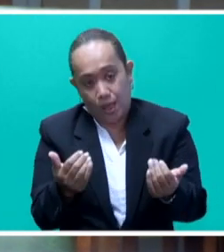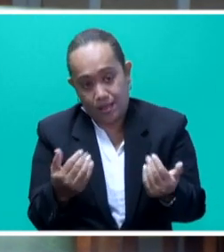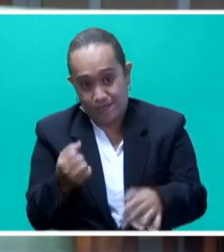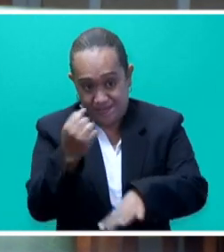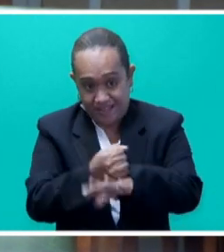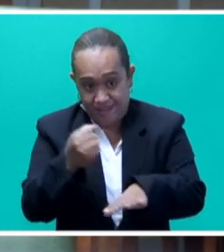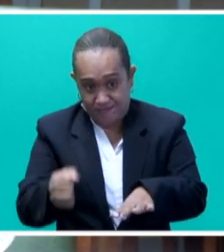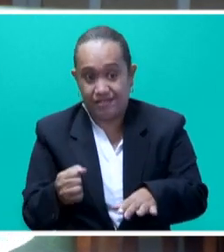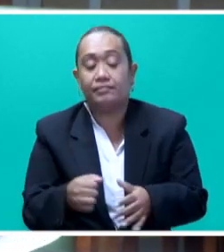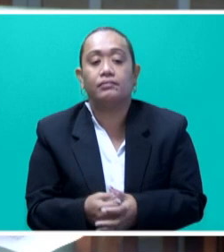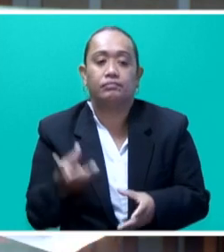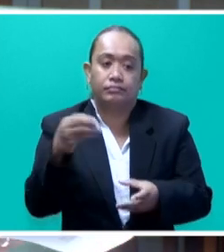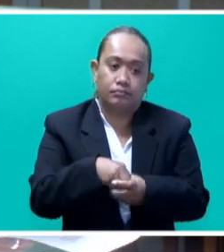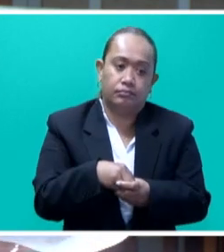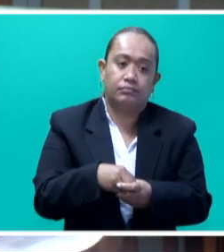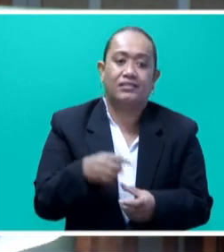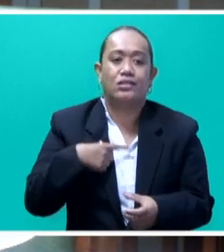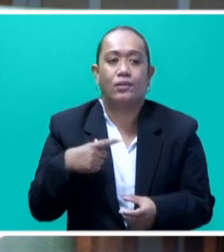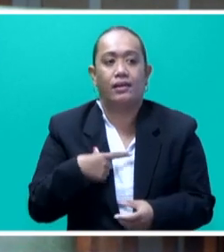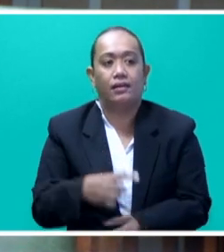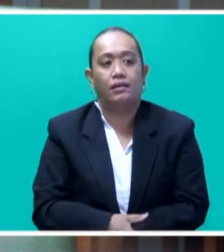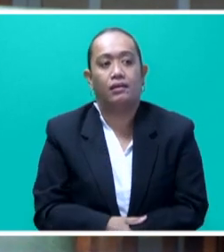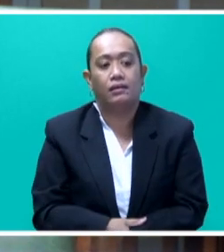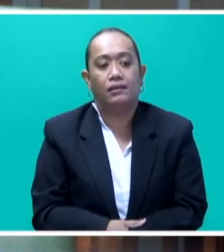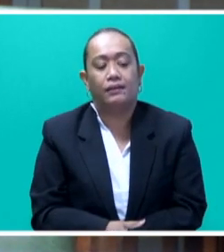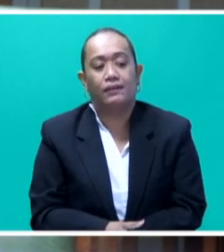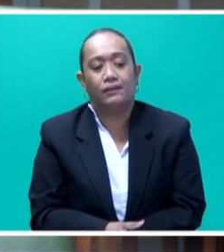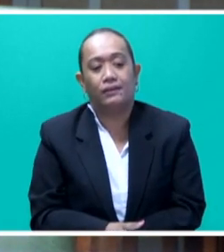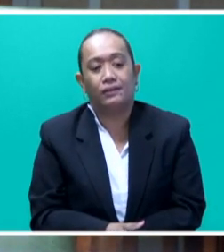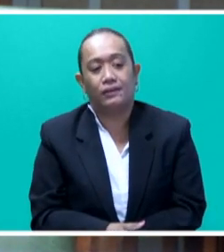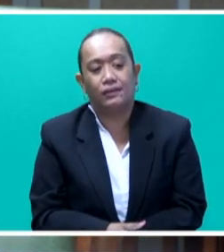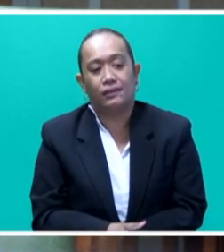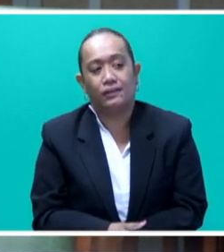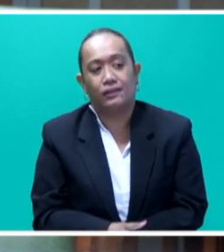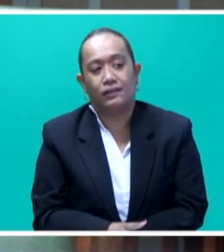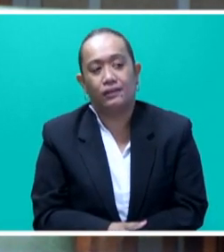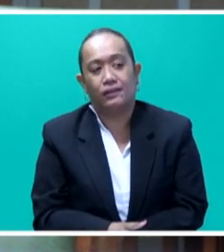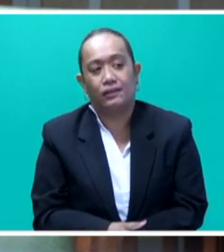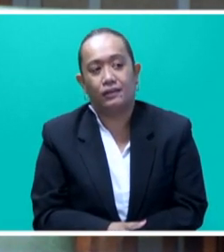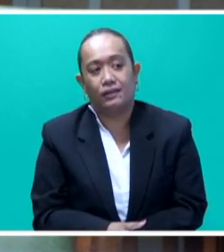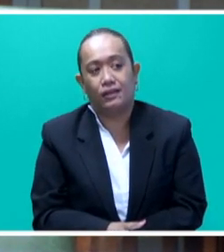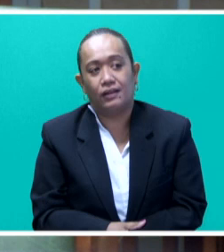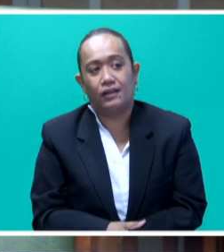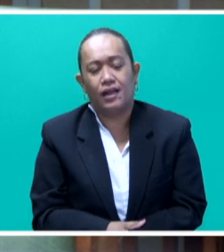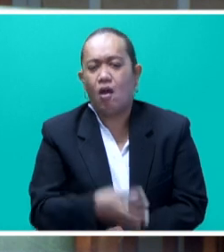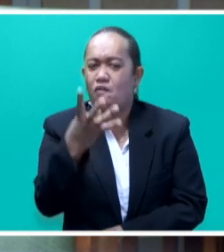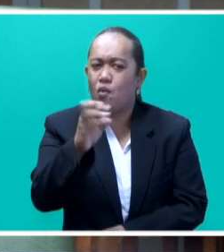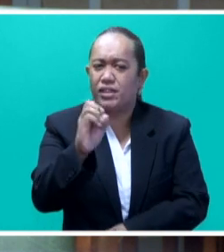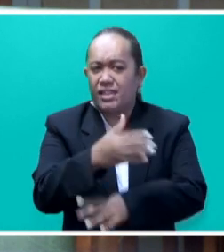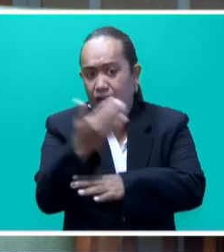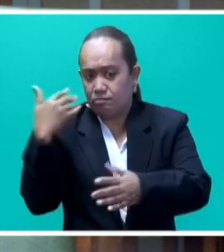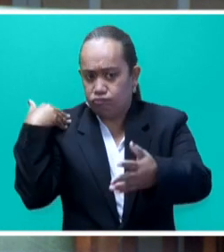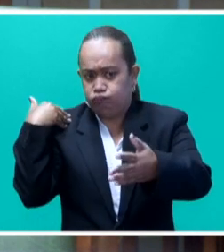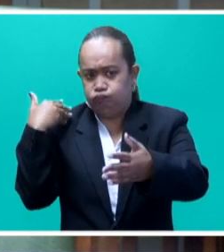40 days, and the dates from 20 June to 16th, to the 6th of August, these have been 40 days. So we're spending about, if you